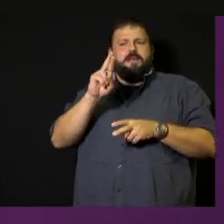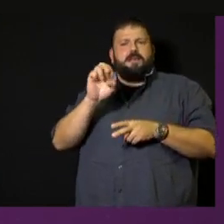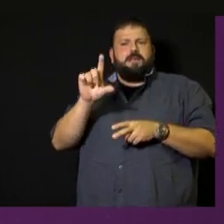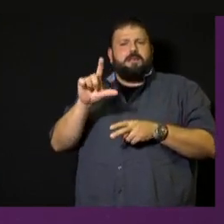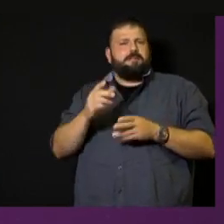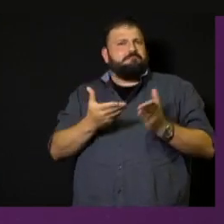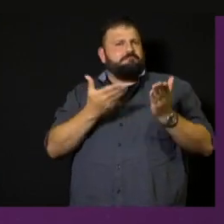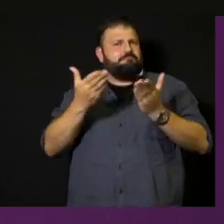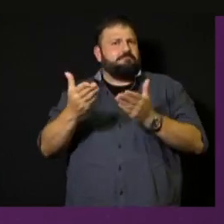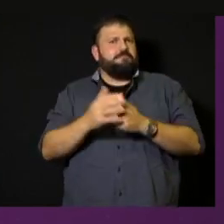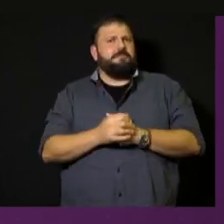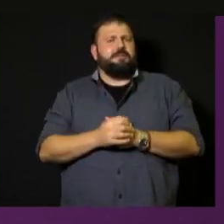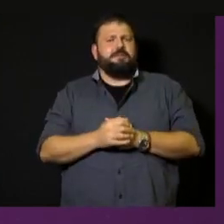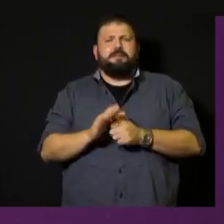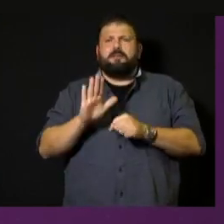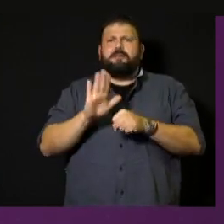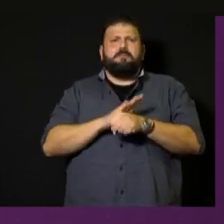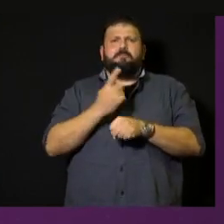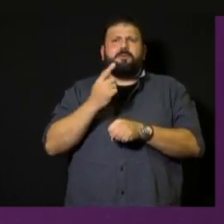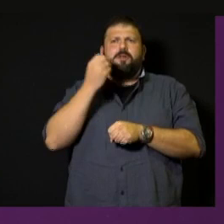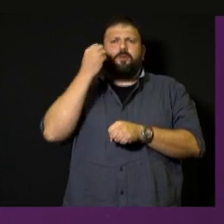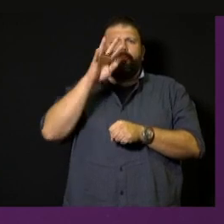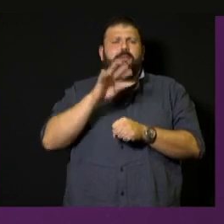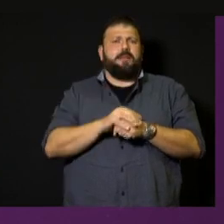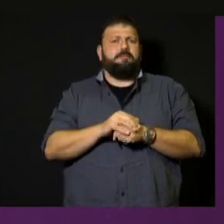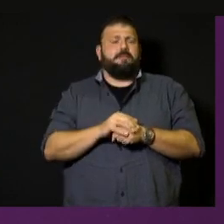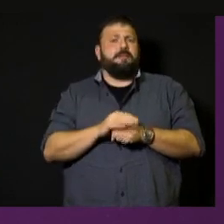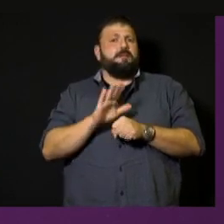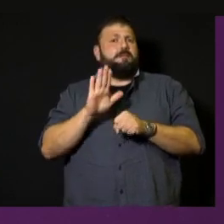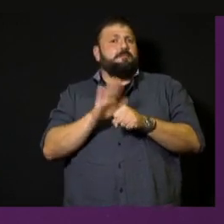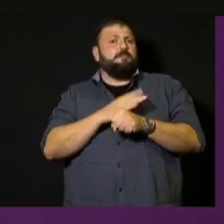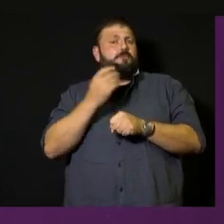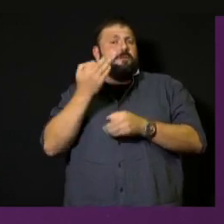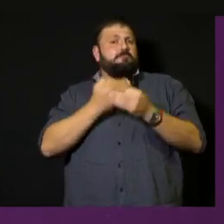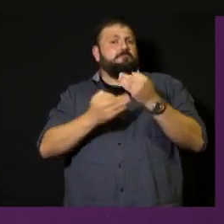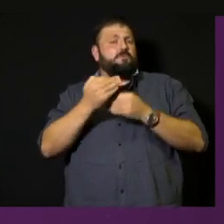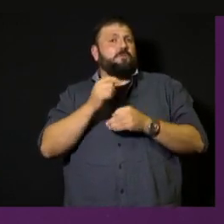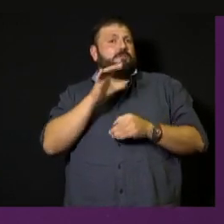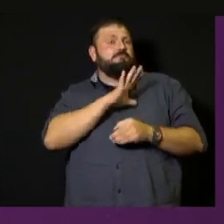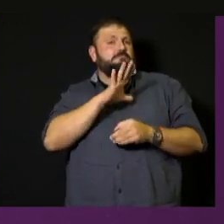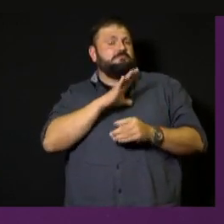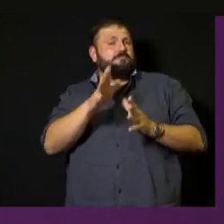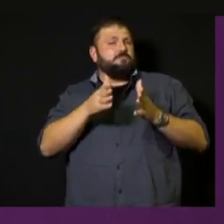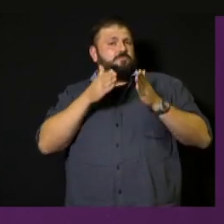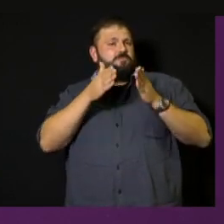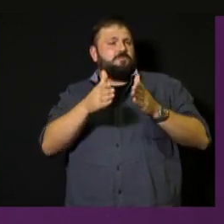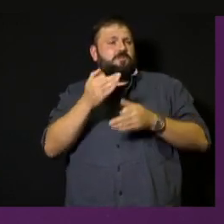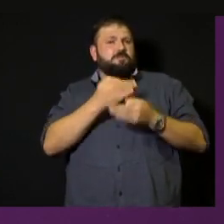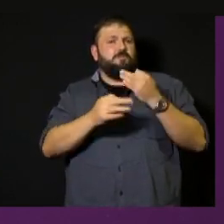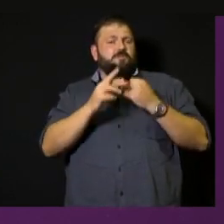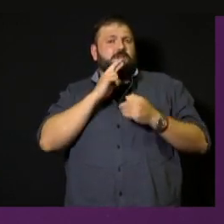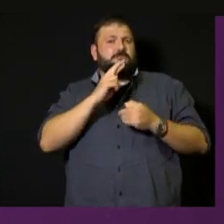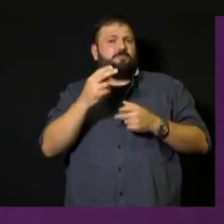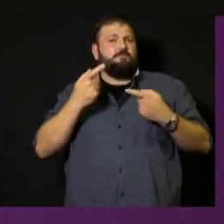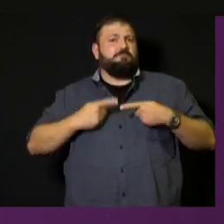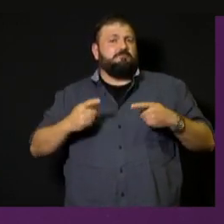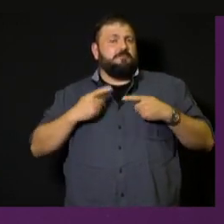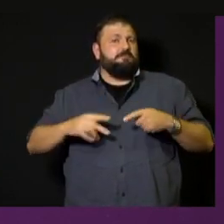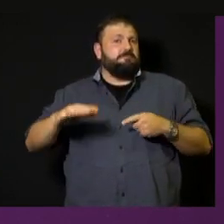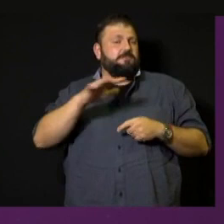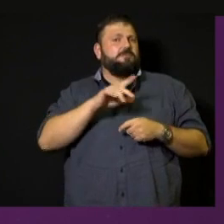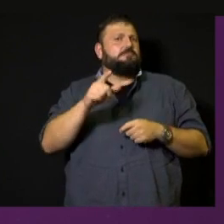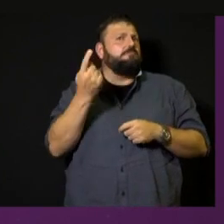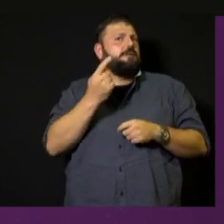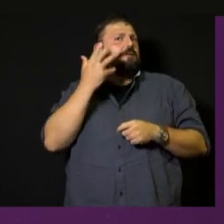Ariel. Why OmniLife? Because there's no other business that you will receive this result. And the